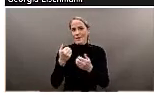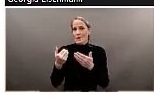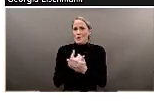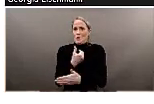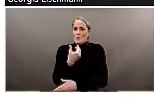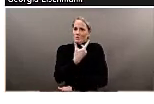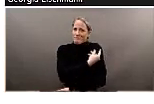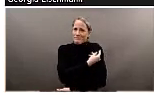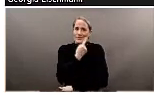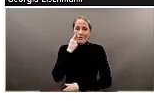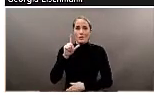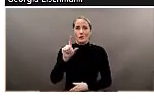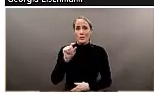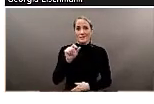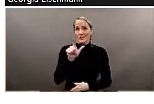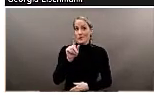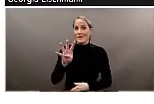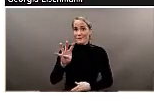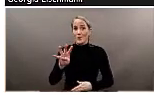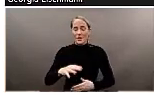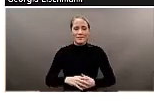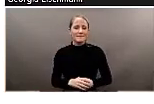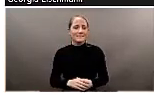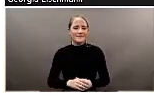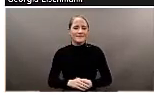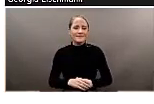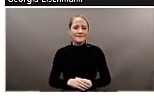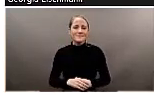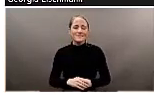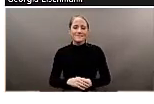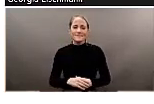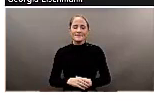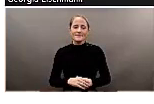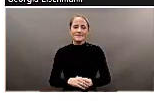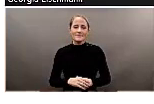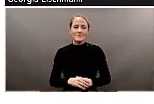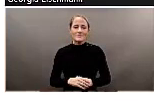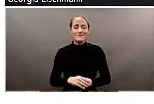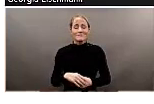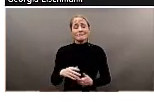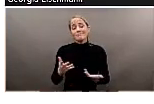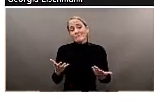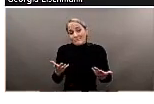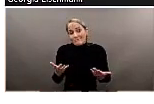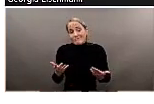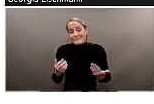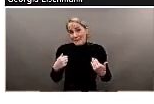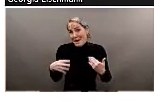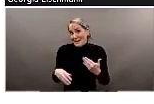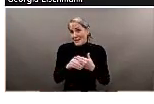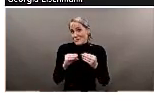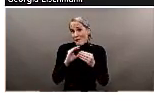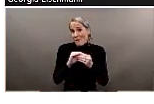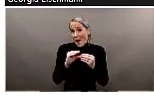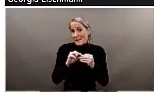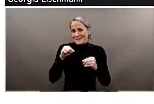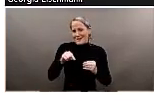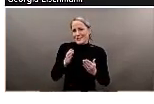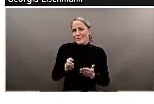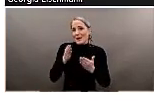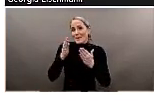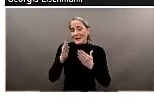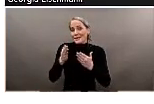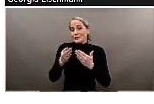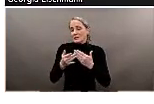getting that single dose of the updated 23-24 season vaccine. And the only other thing I'd say here is that